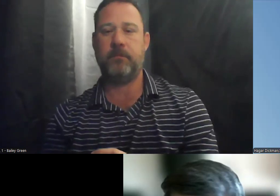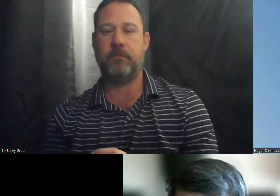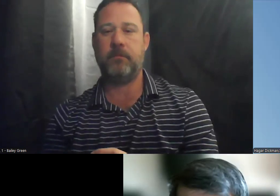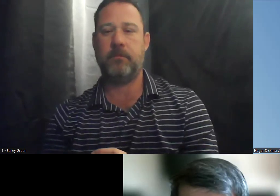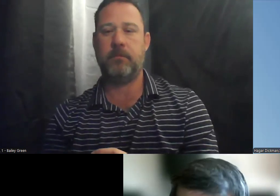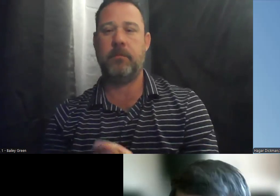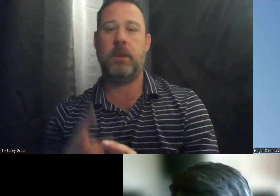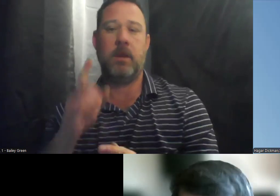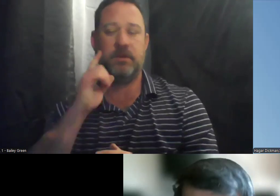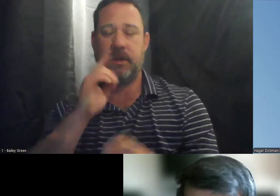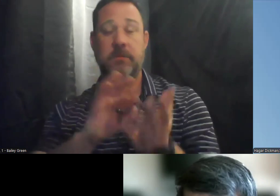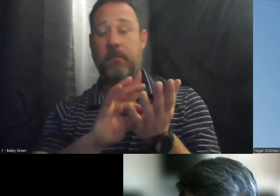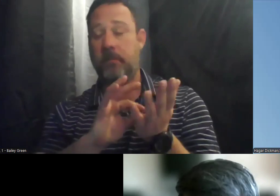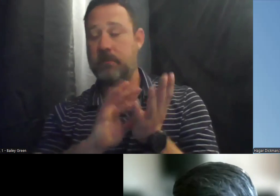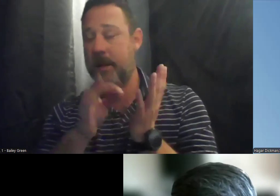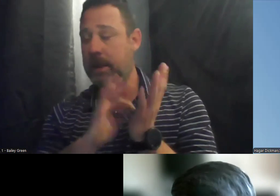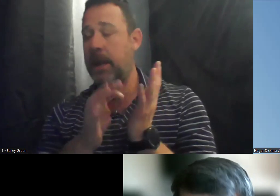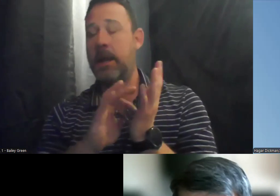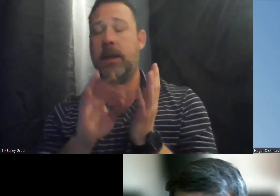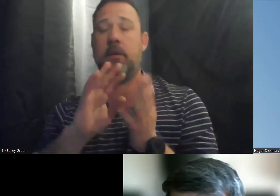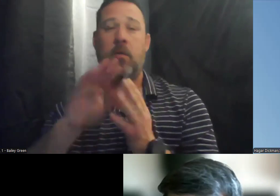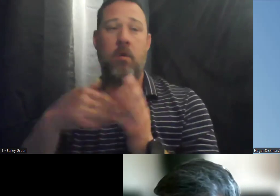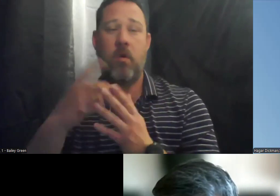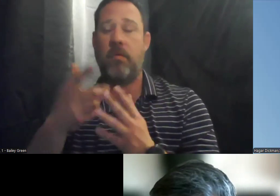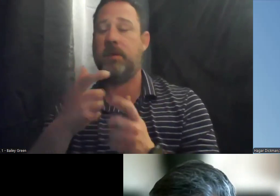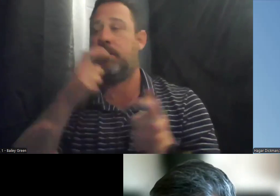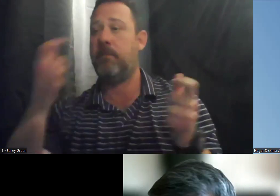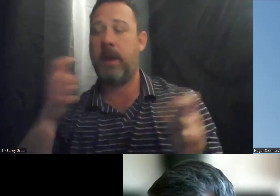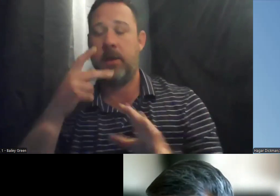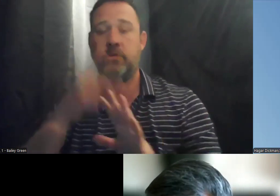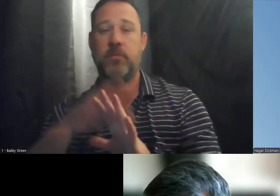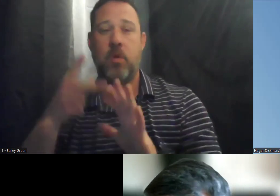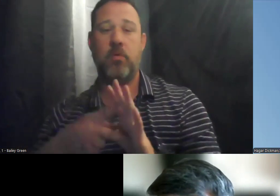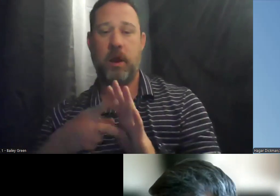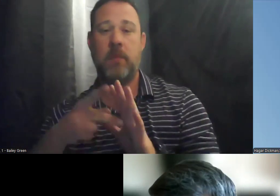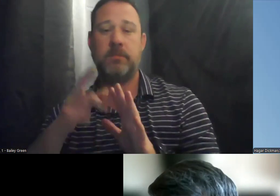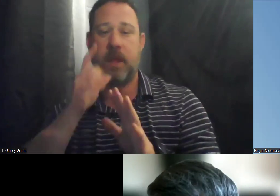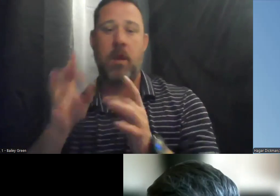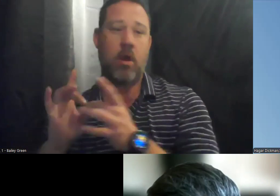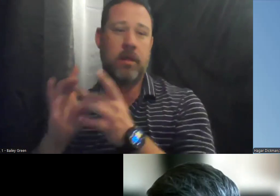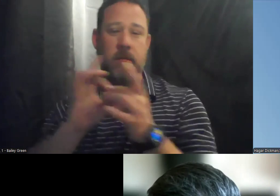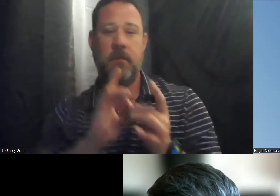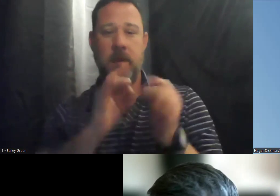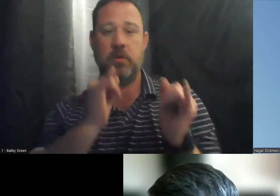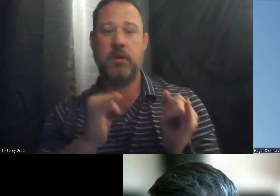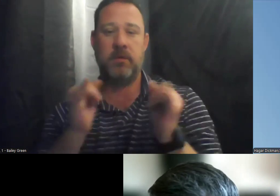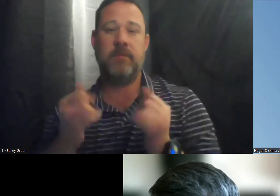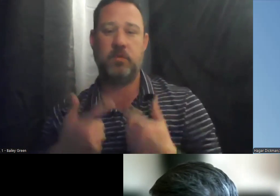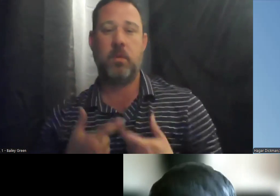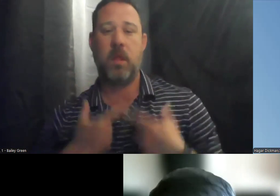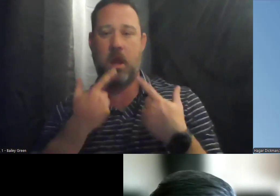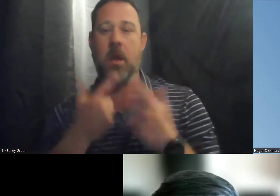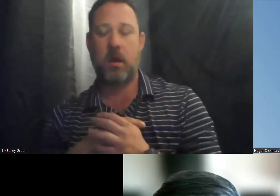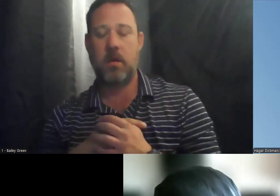is Medicaid, it's all these major programs that ultimately are linked back to individual lives.